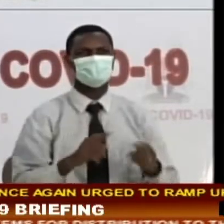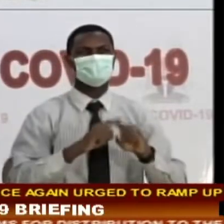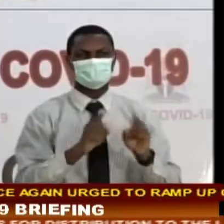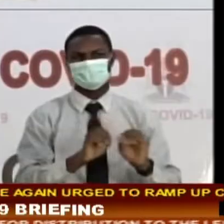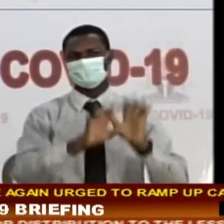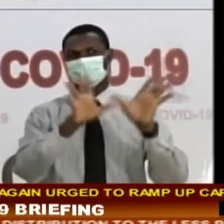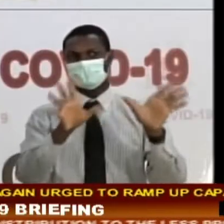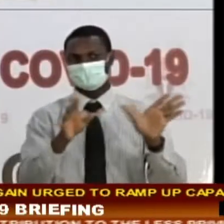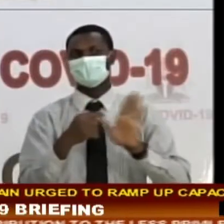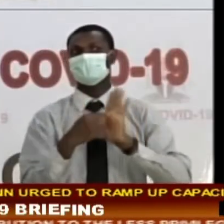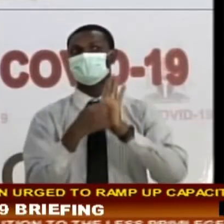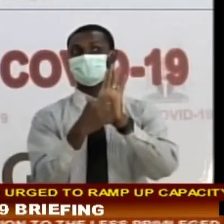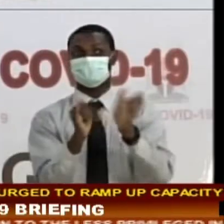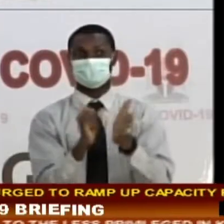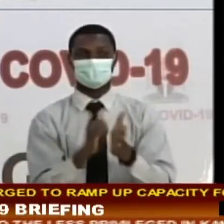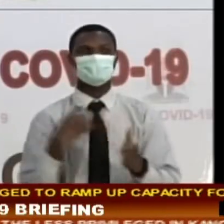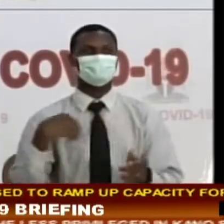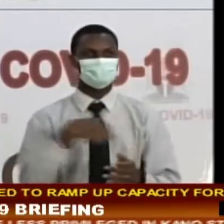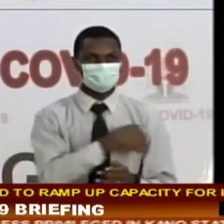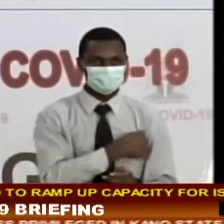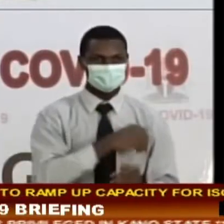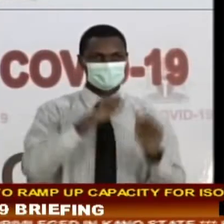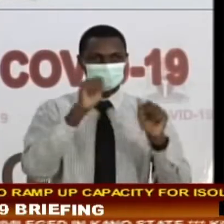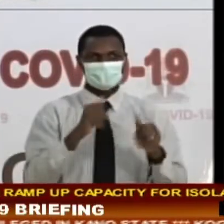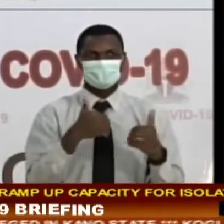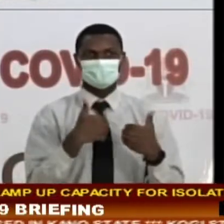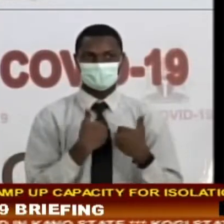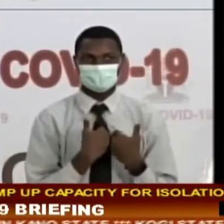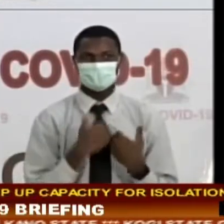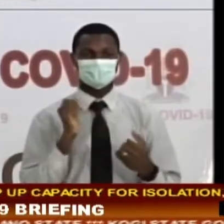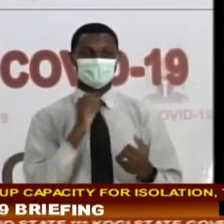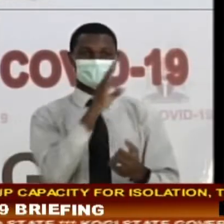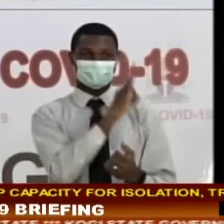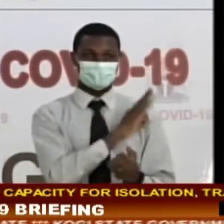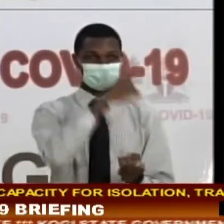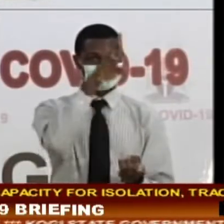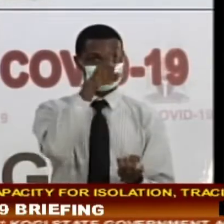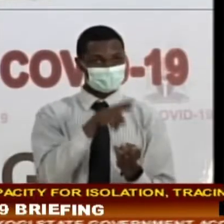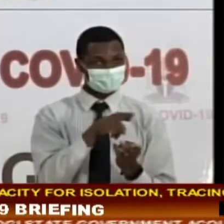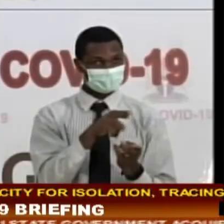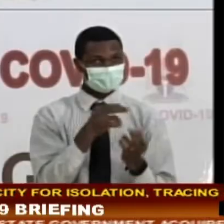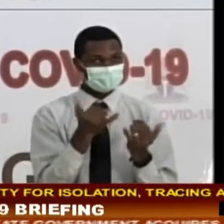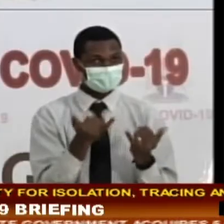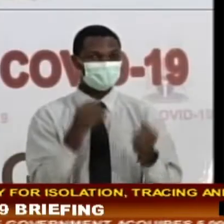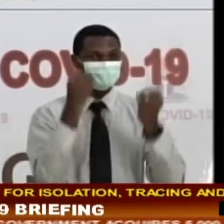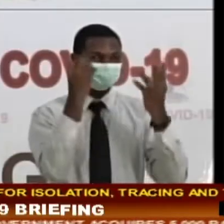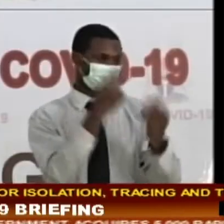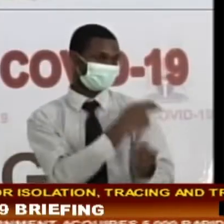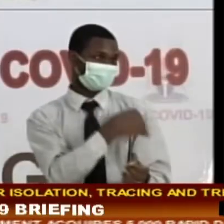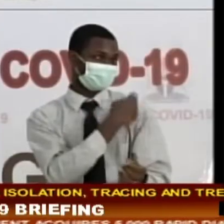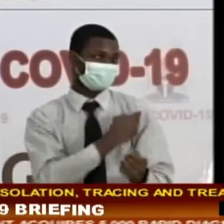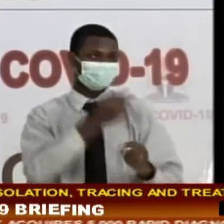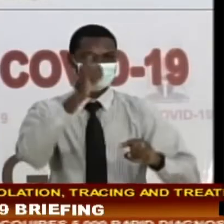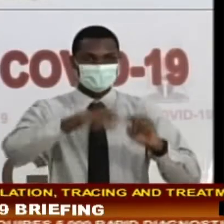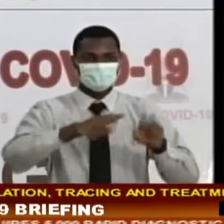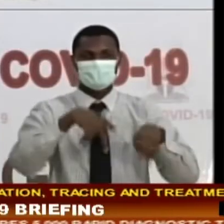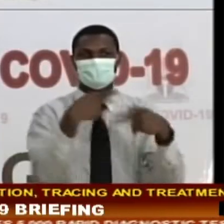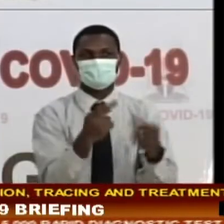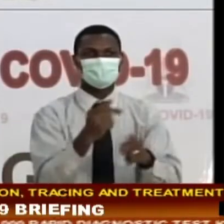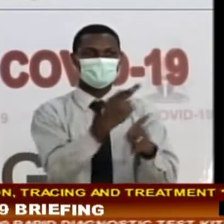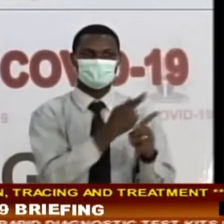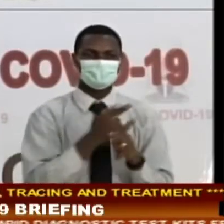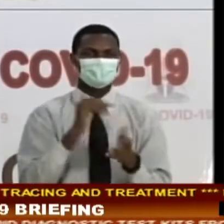staff shortages across the health sector that the Hospitals and Clinics are now unable to provide the care that they